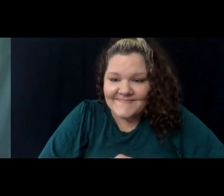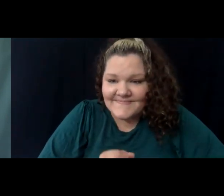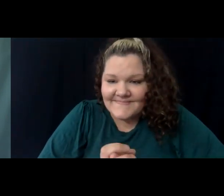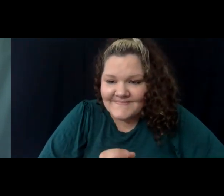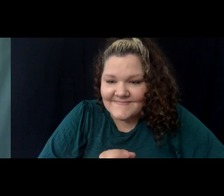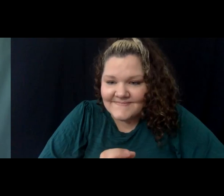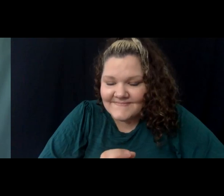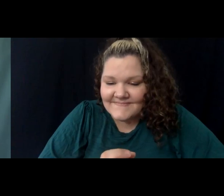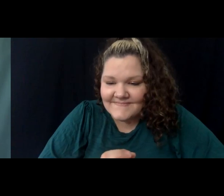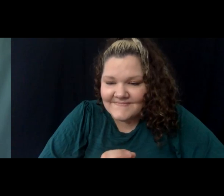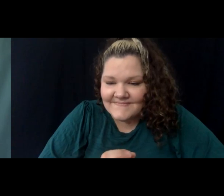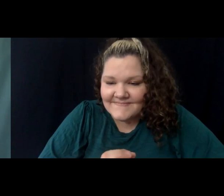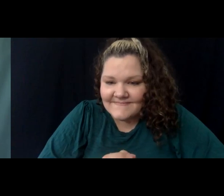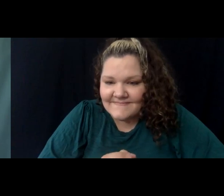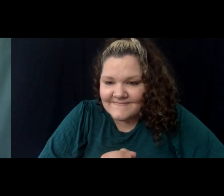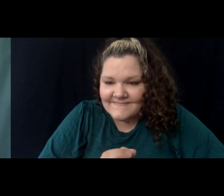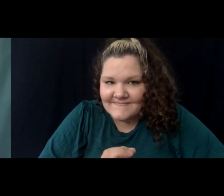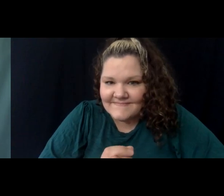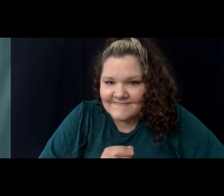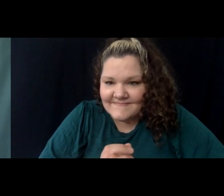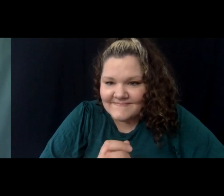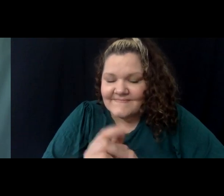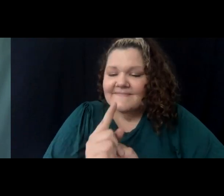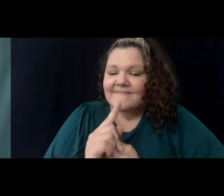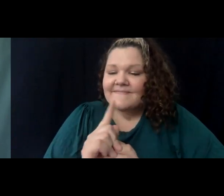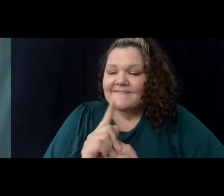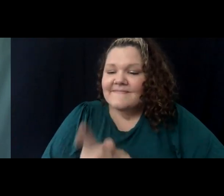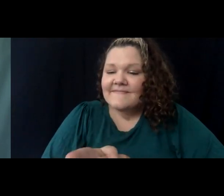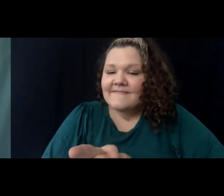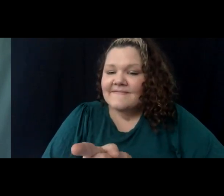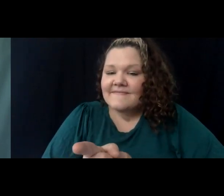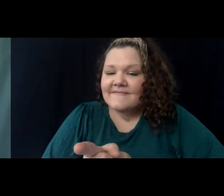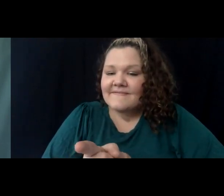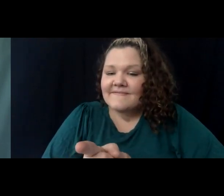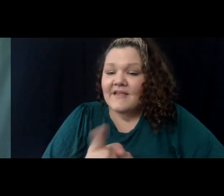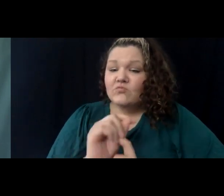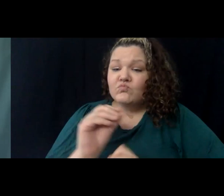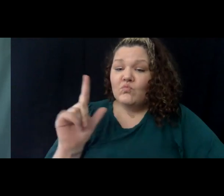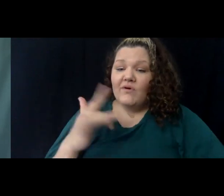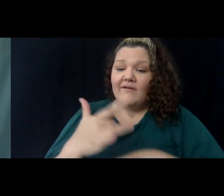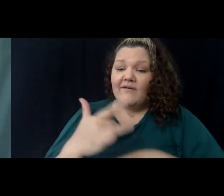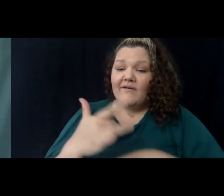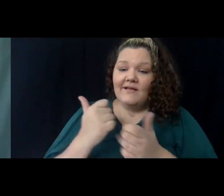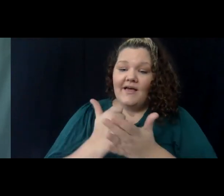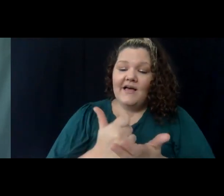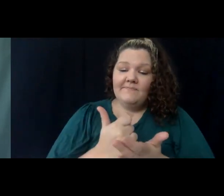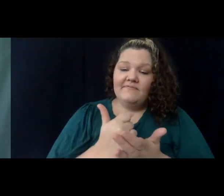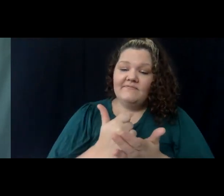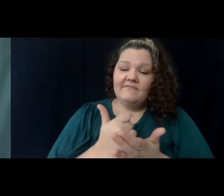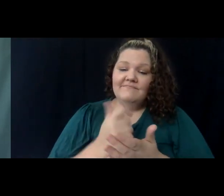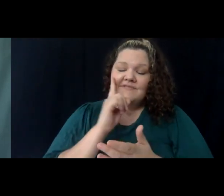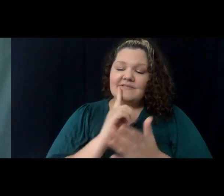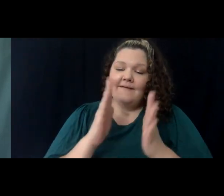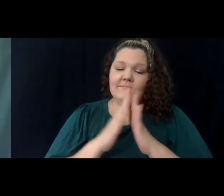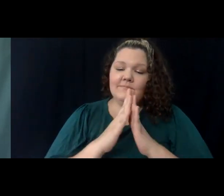Oh, pardon the interpreter, before I hand it over to Barb. There is. Is there a tool available that can help the deaf community appreciate music? Or